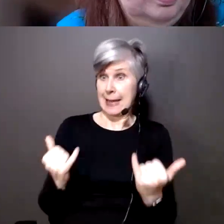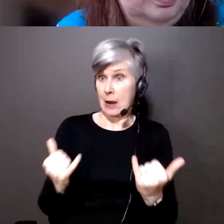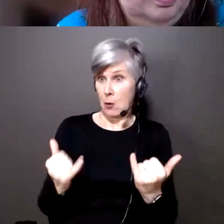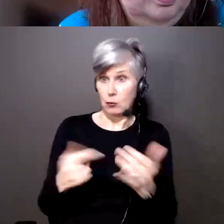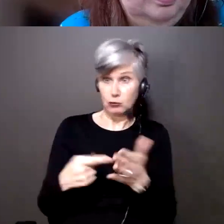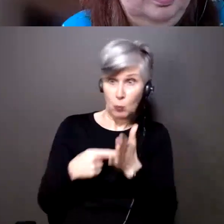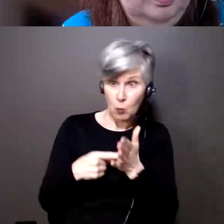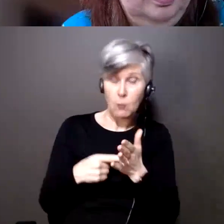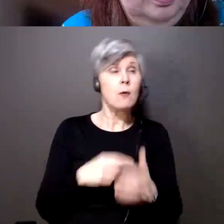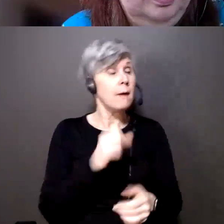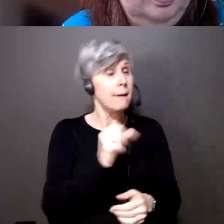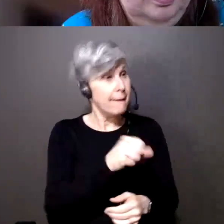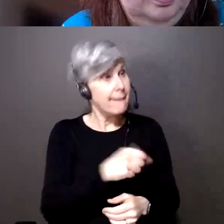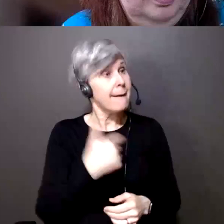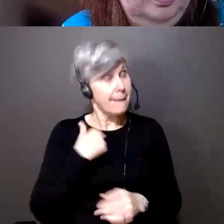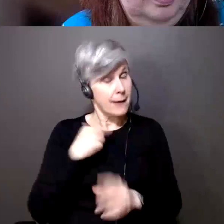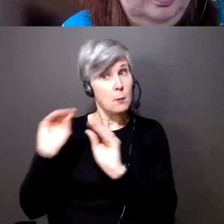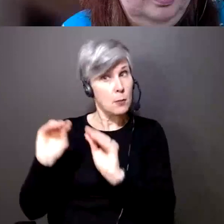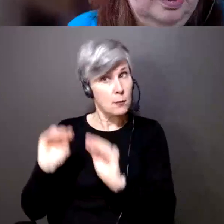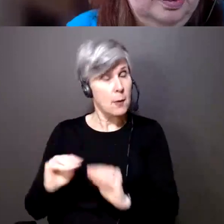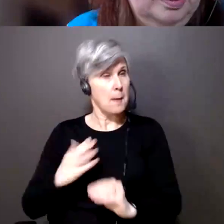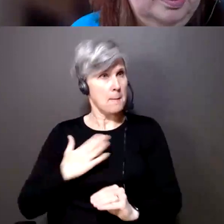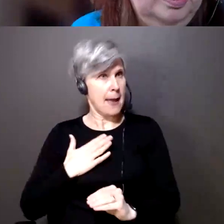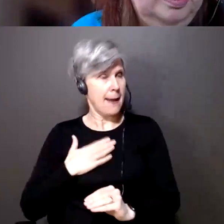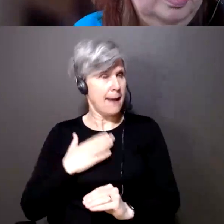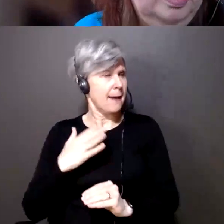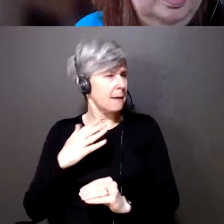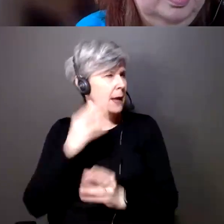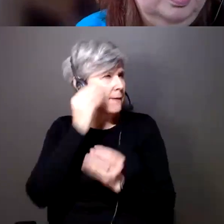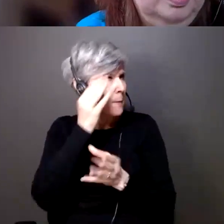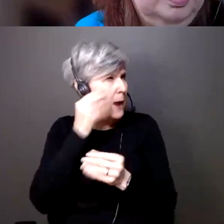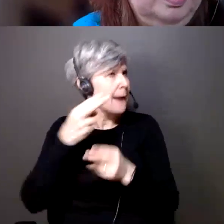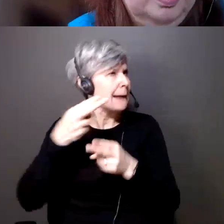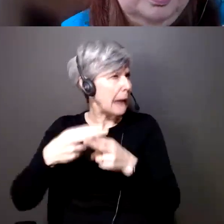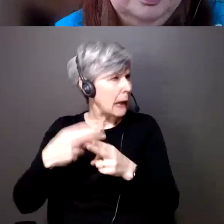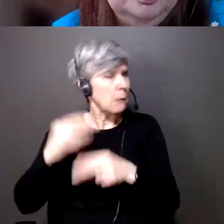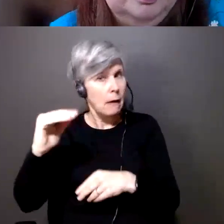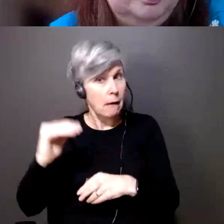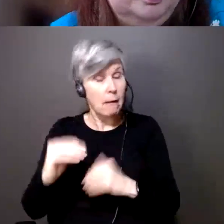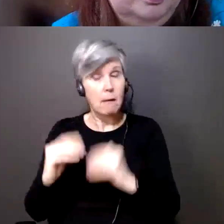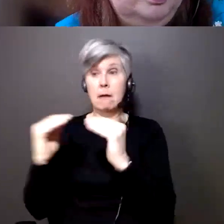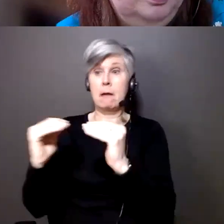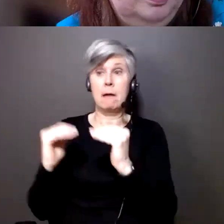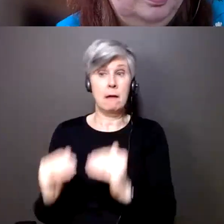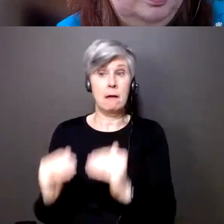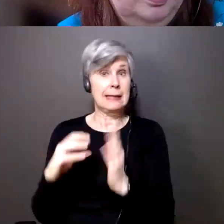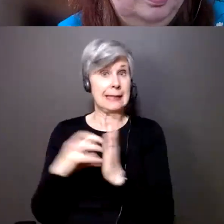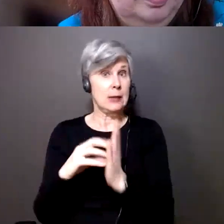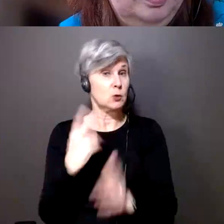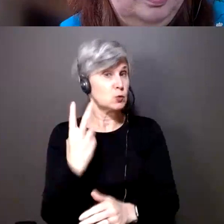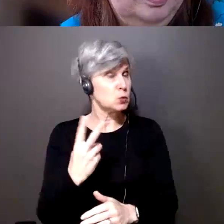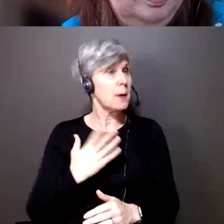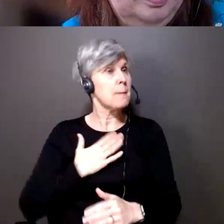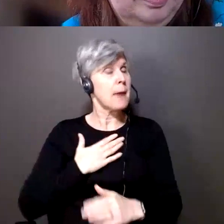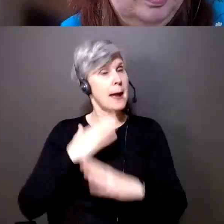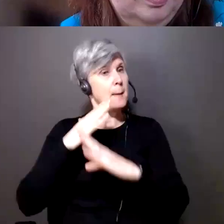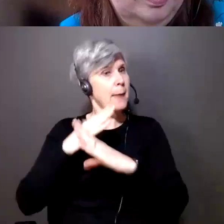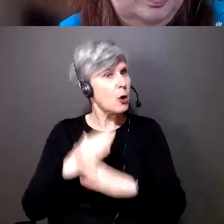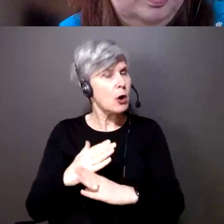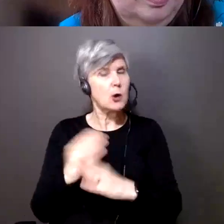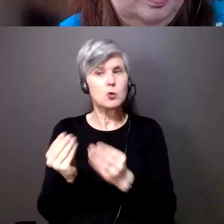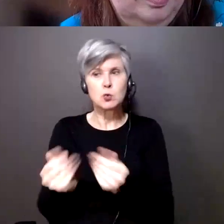general information, and in section 2, I've laid out my barriers and solutions. The definitions contained in the document were really helpful for